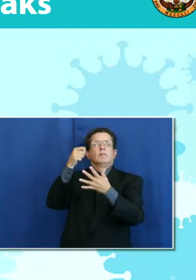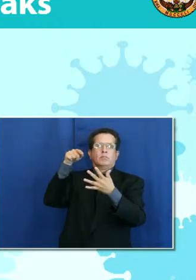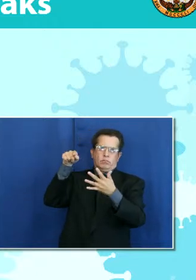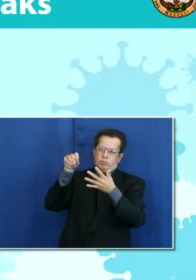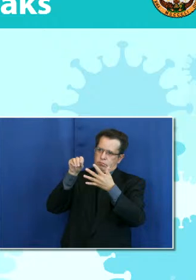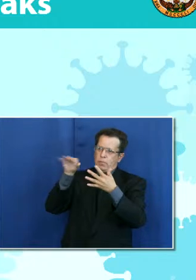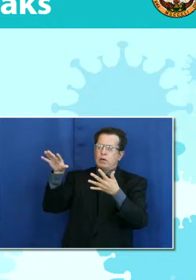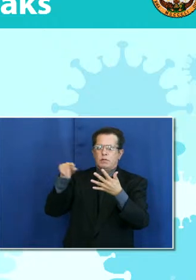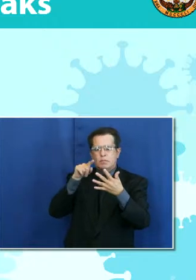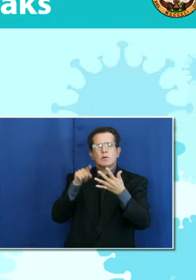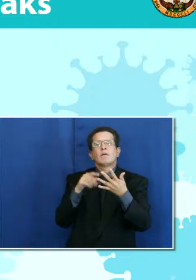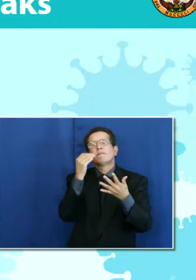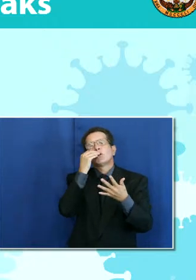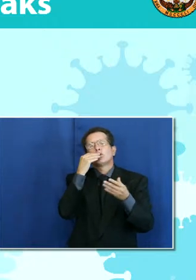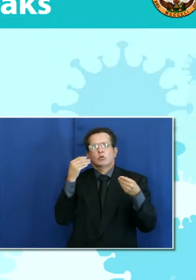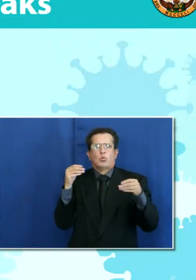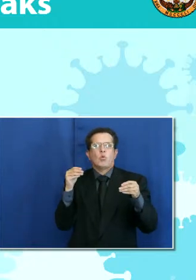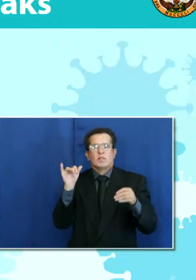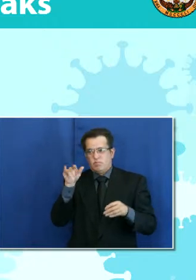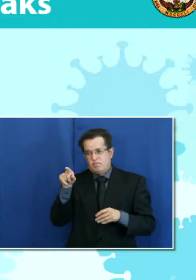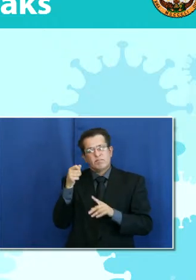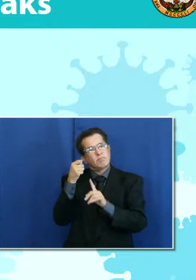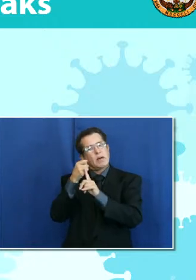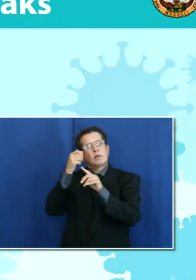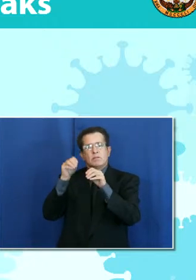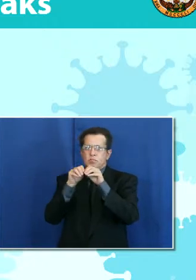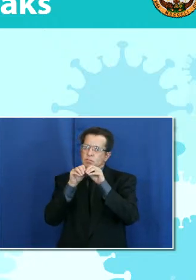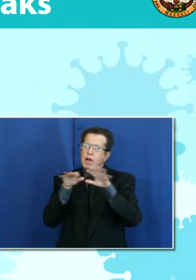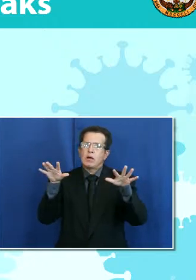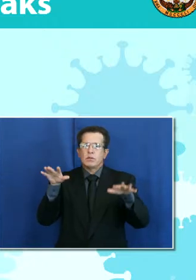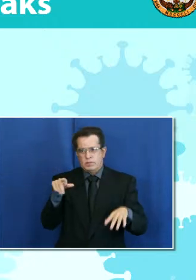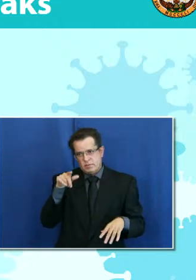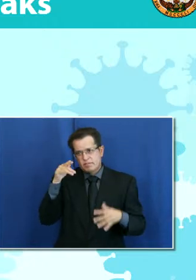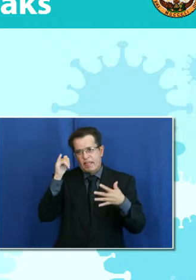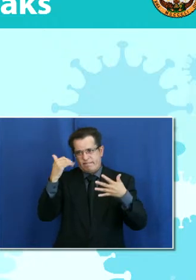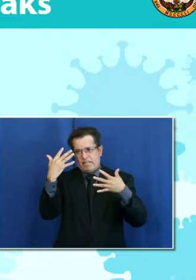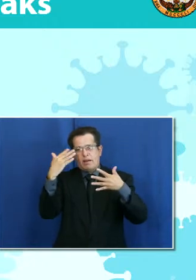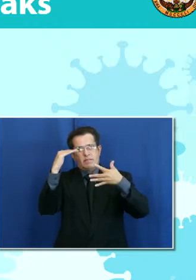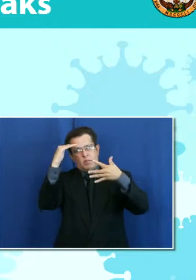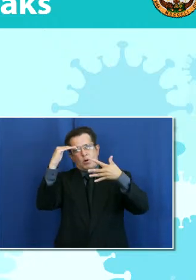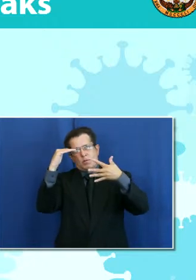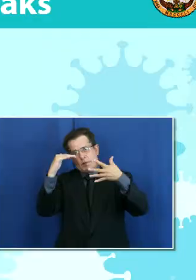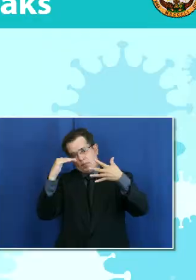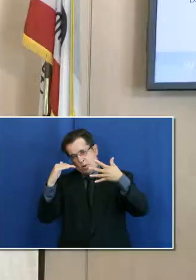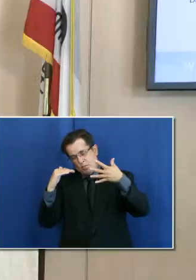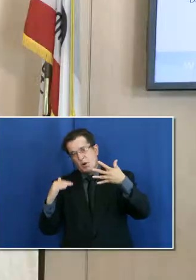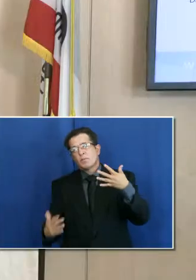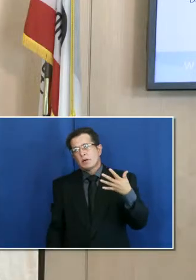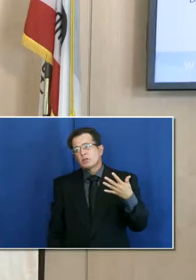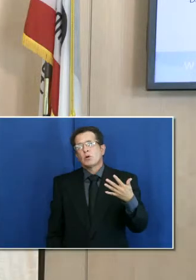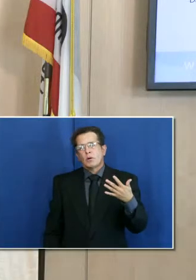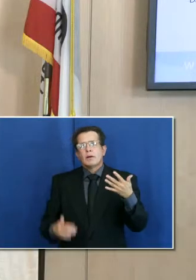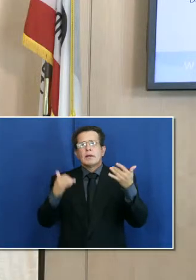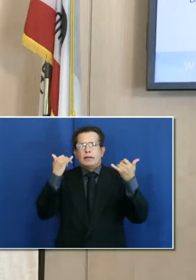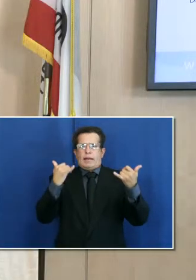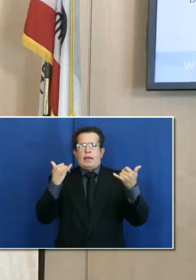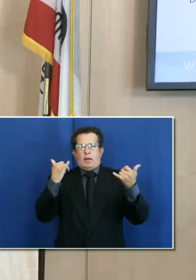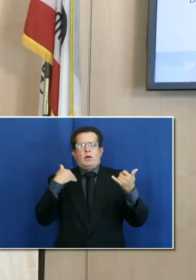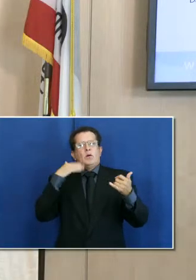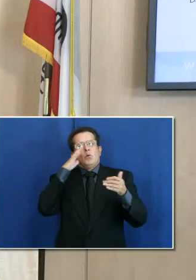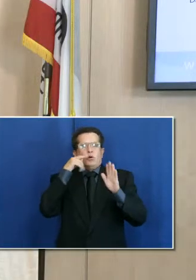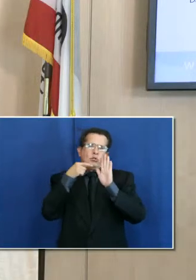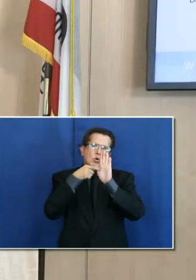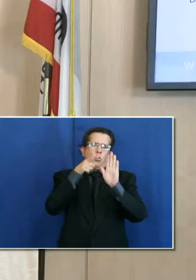then 1 in a grocery store. So lastly, today we are unveiling an